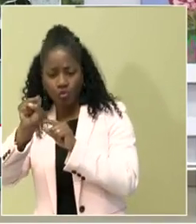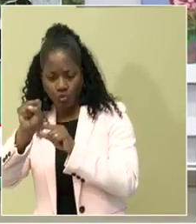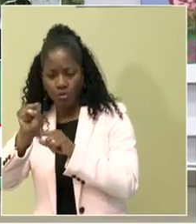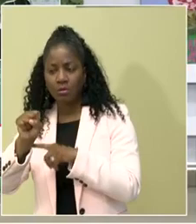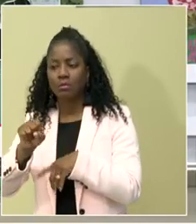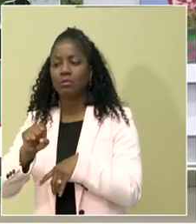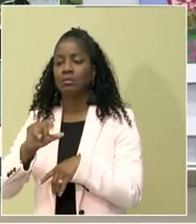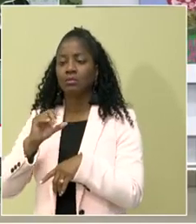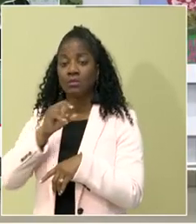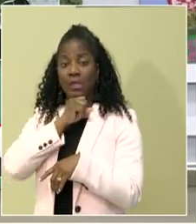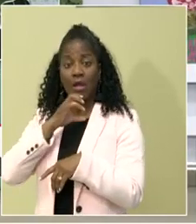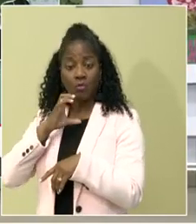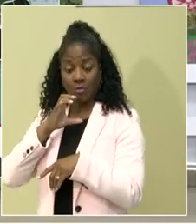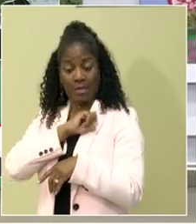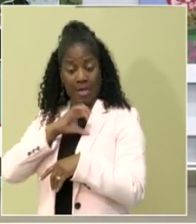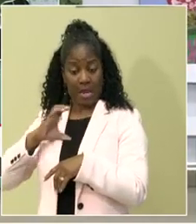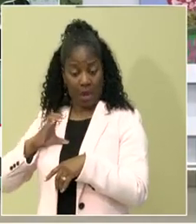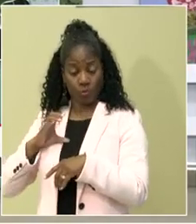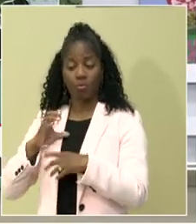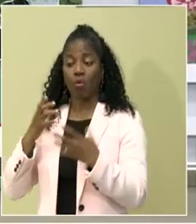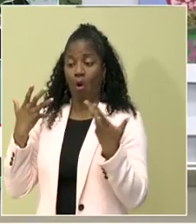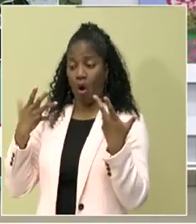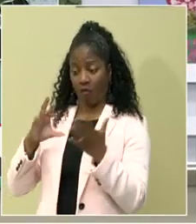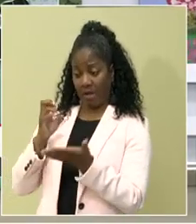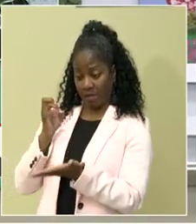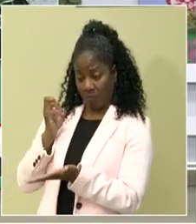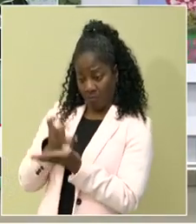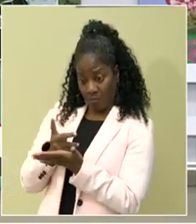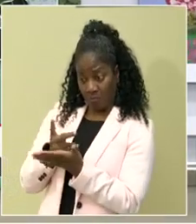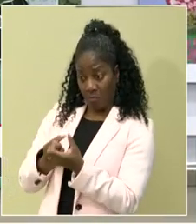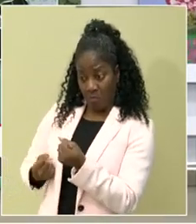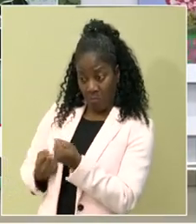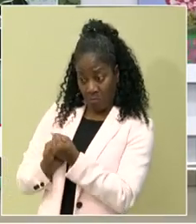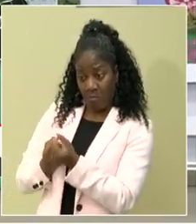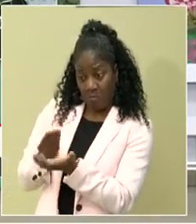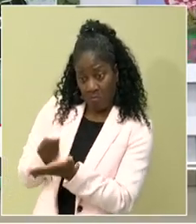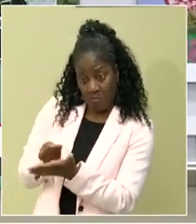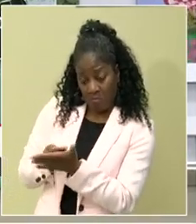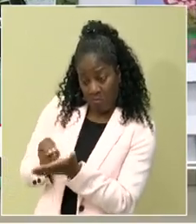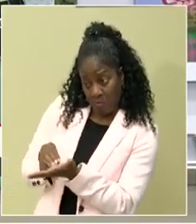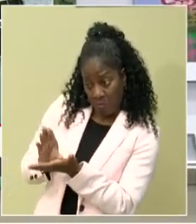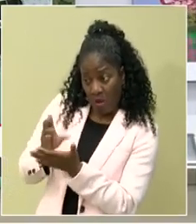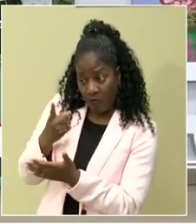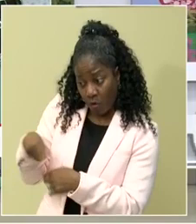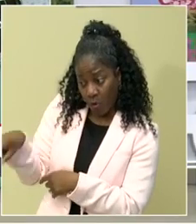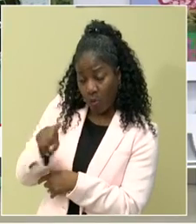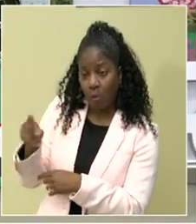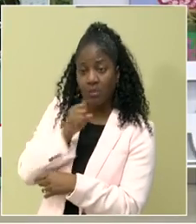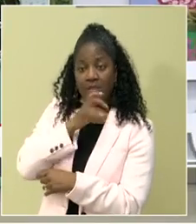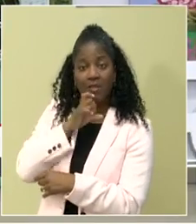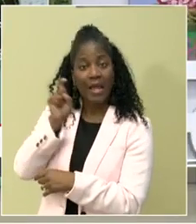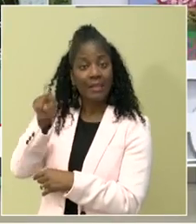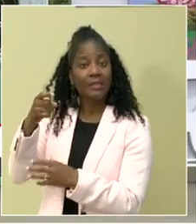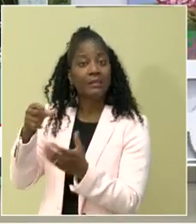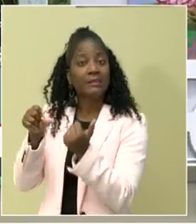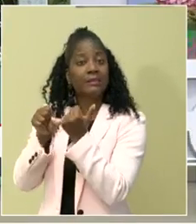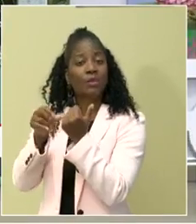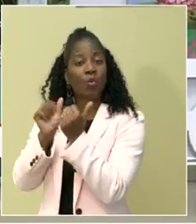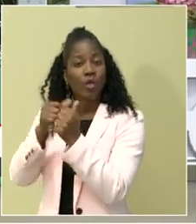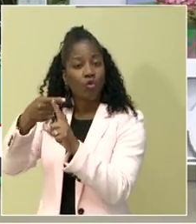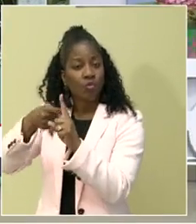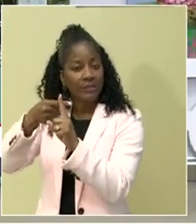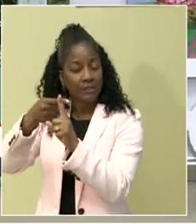our administration have funded over the years for seniors who need assistance with rent, those